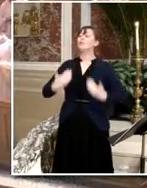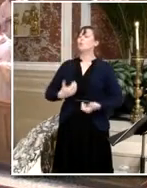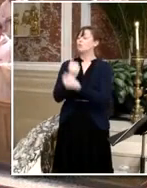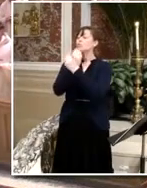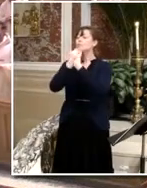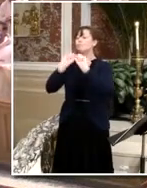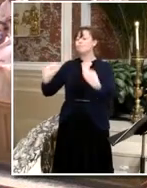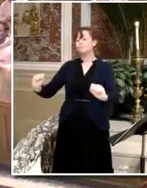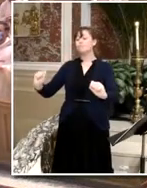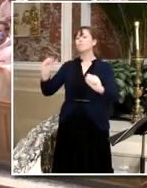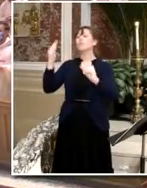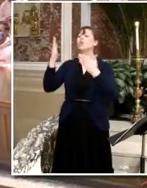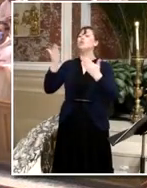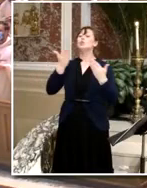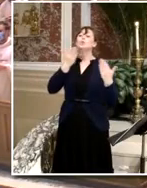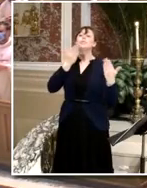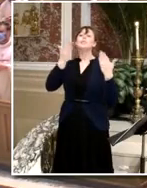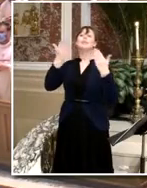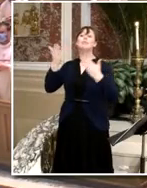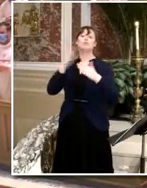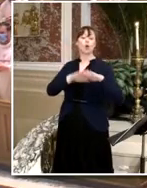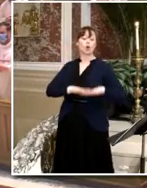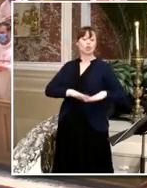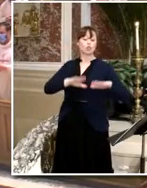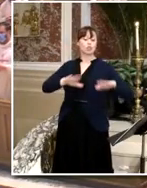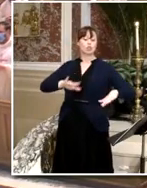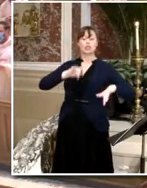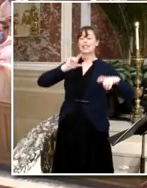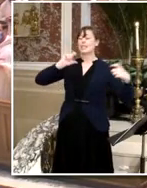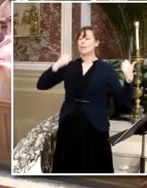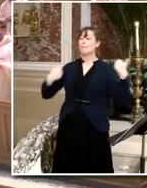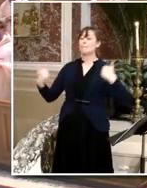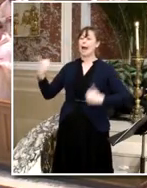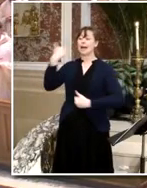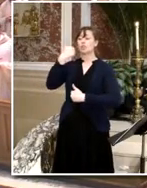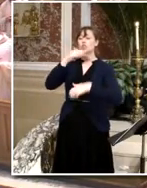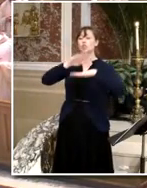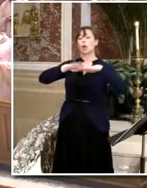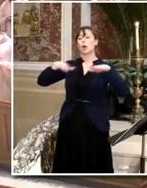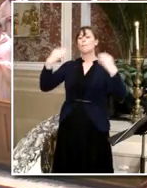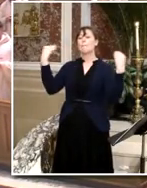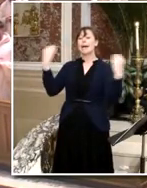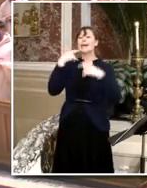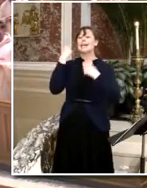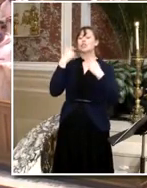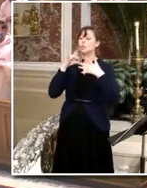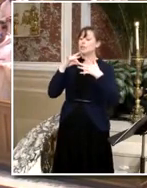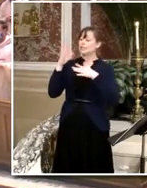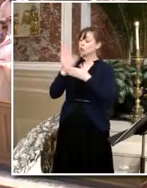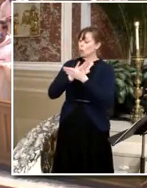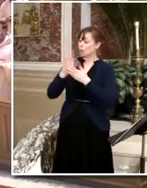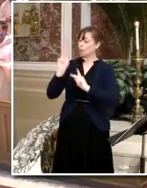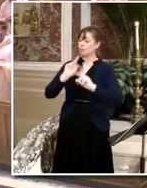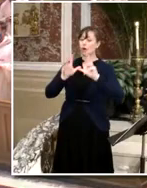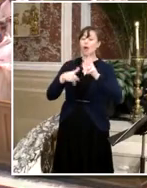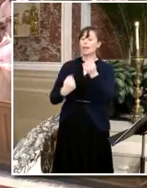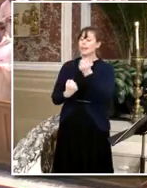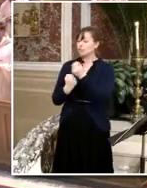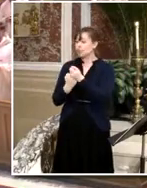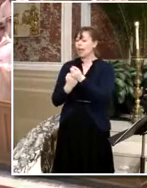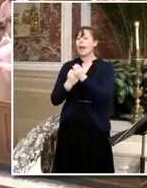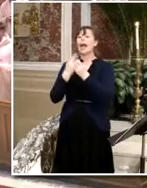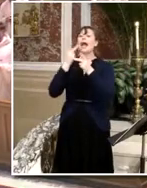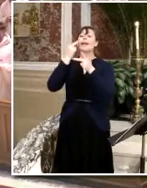to set before your children the Paschal banquet, to lead your holy people in charity, to nourish them with